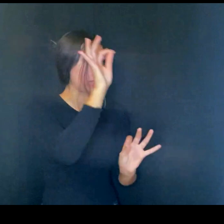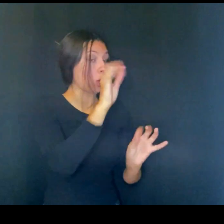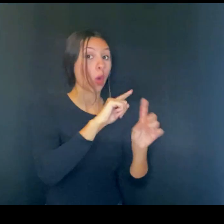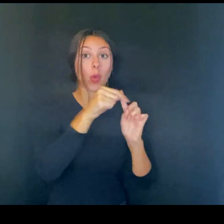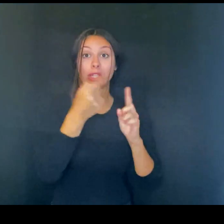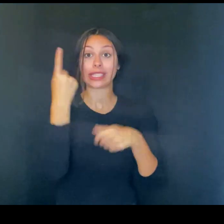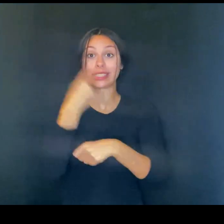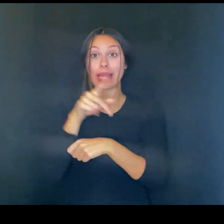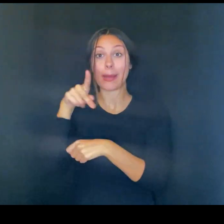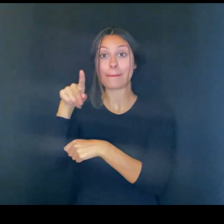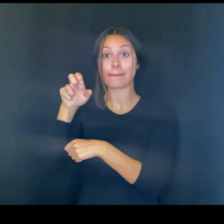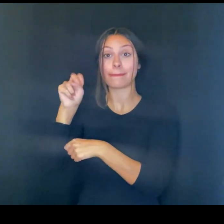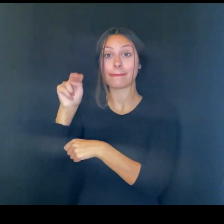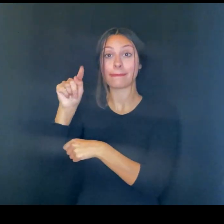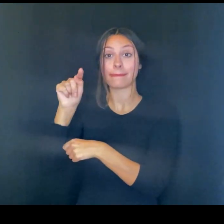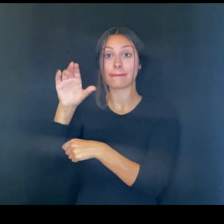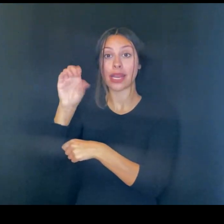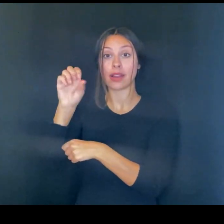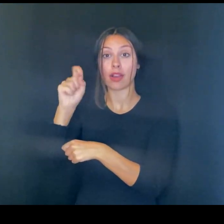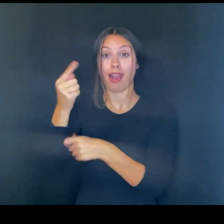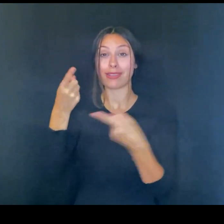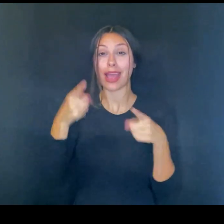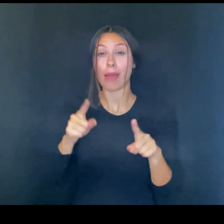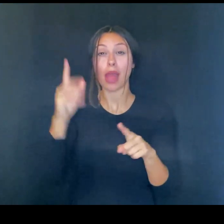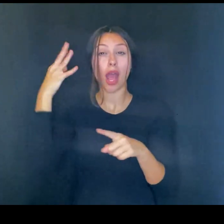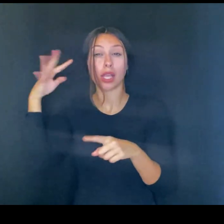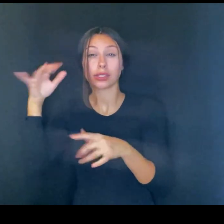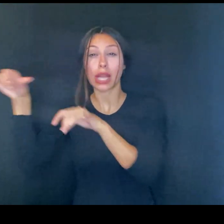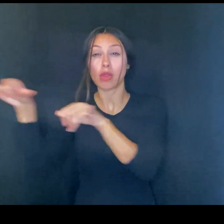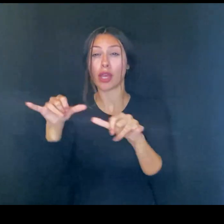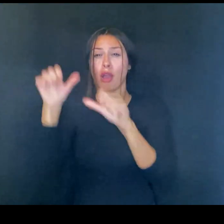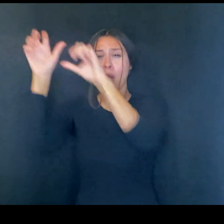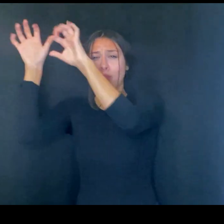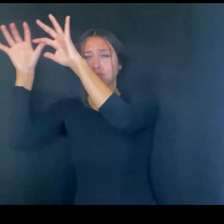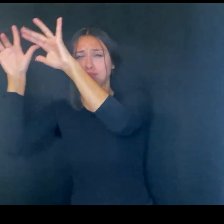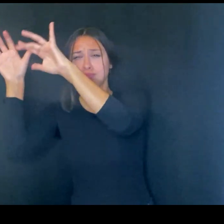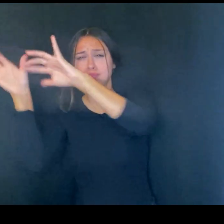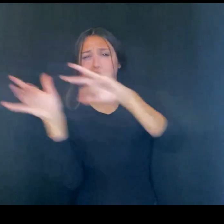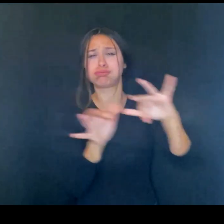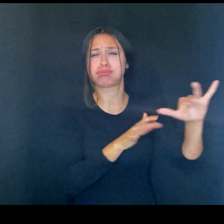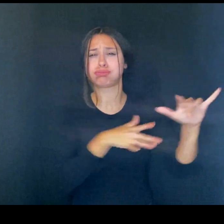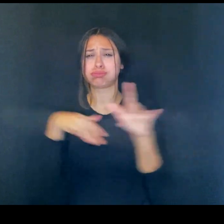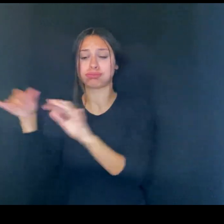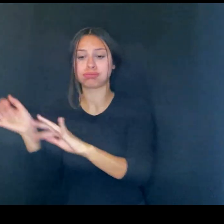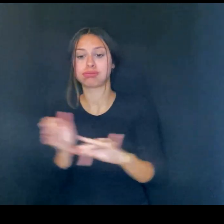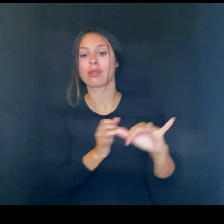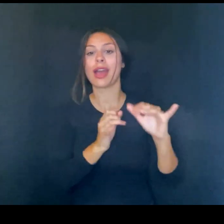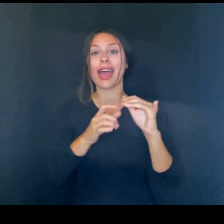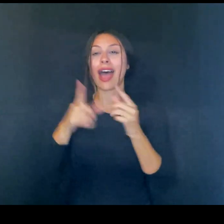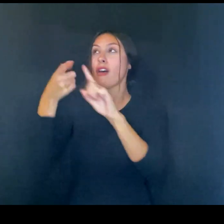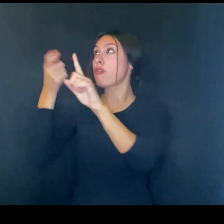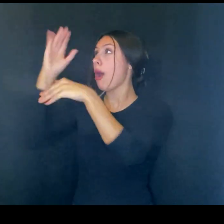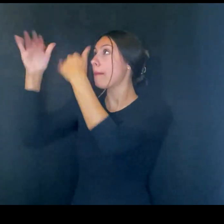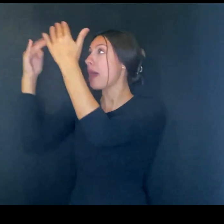day of Pentecost came, a sound like the blowing of a violent wind came from heaven. They saw what seemed to be tongues of